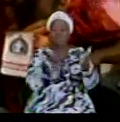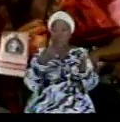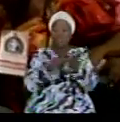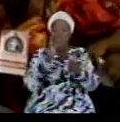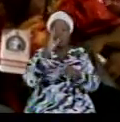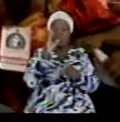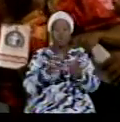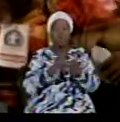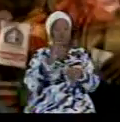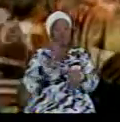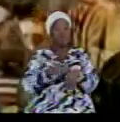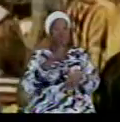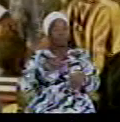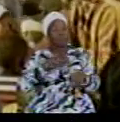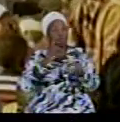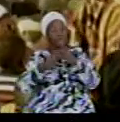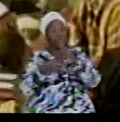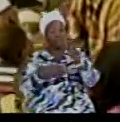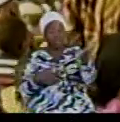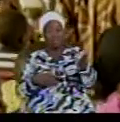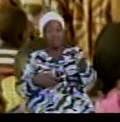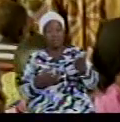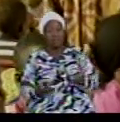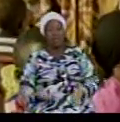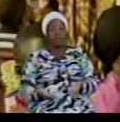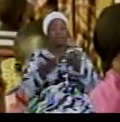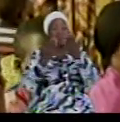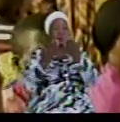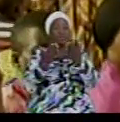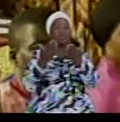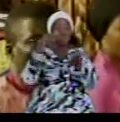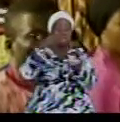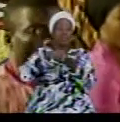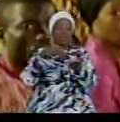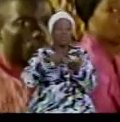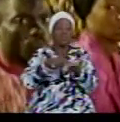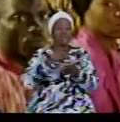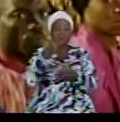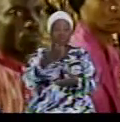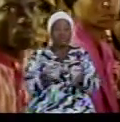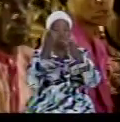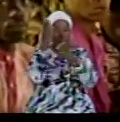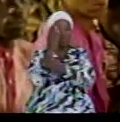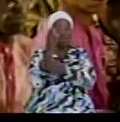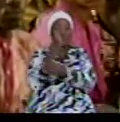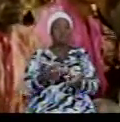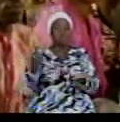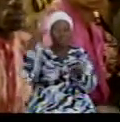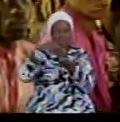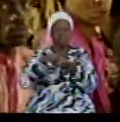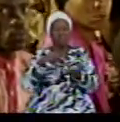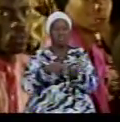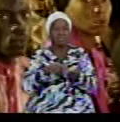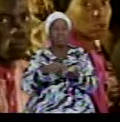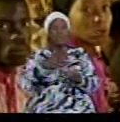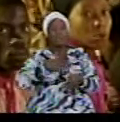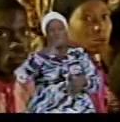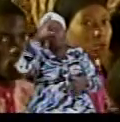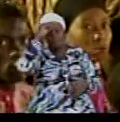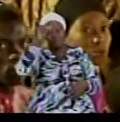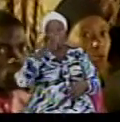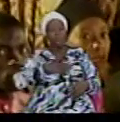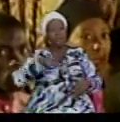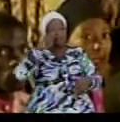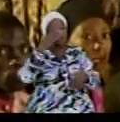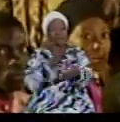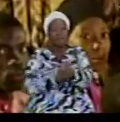Yes, my friend there, rise up. You raise up your hand. Rise up. My boy, my